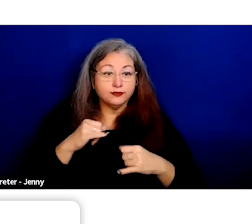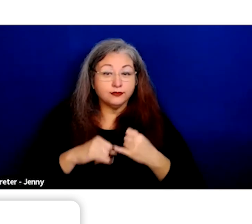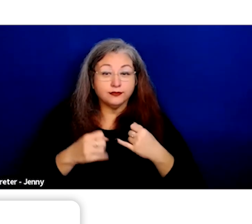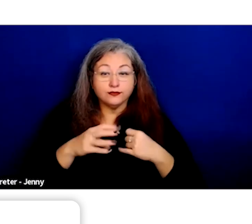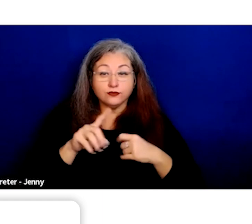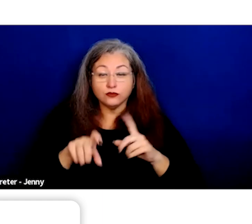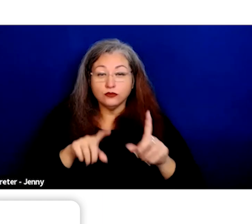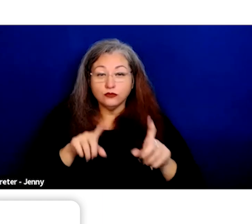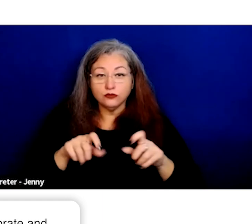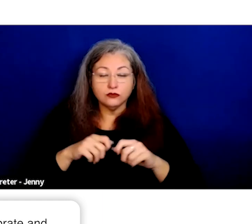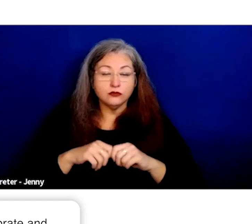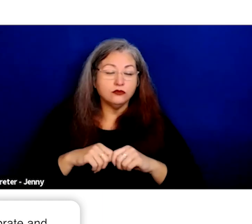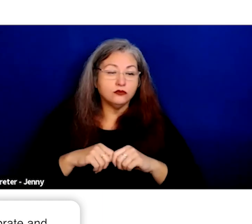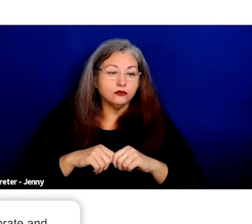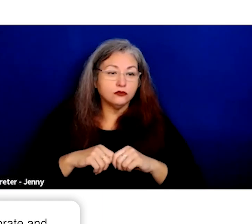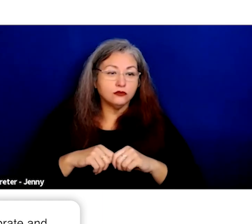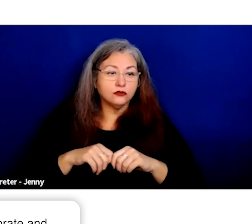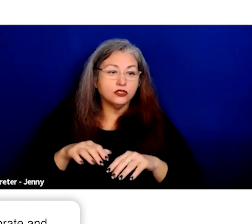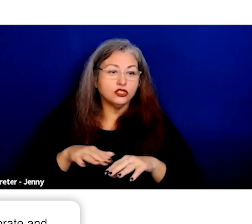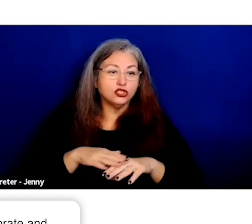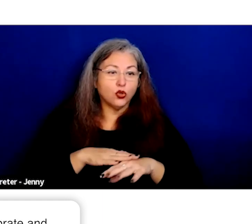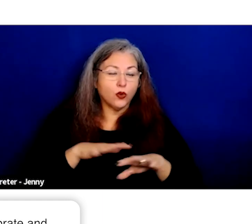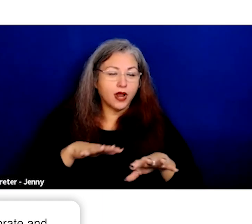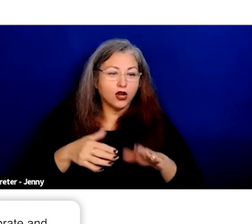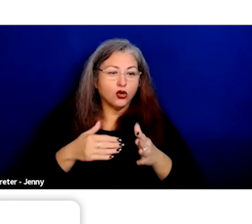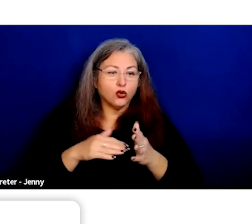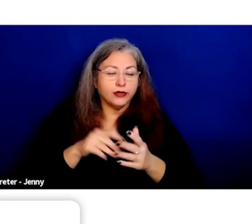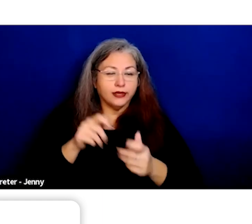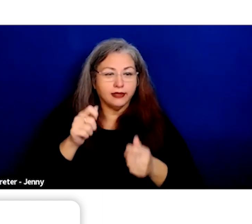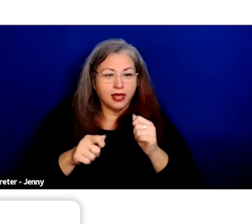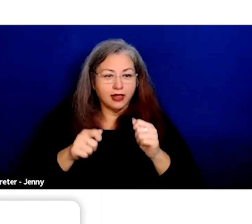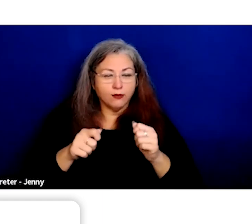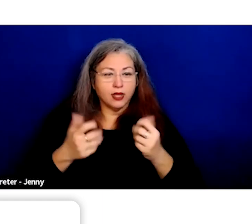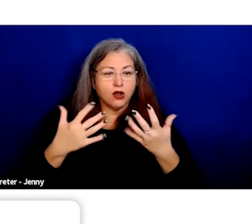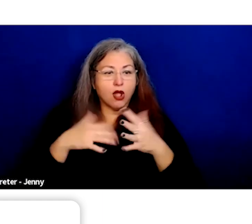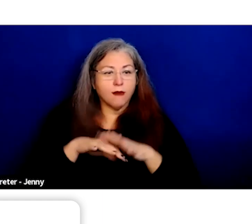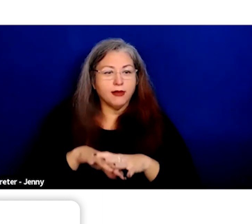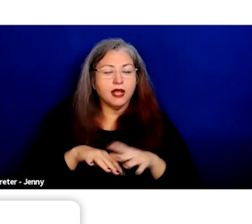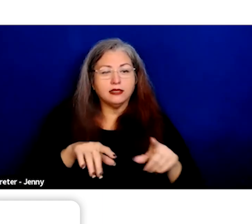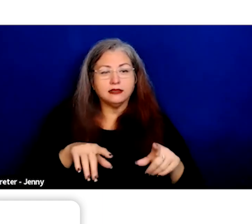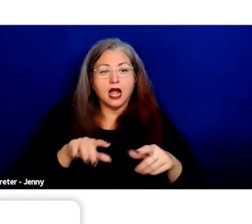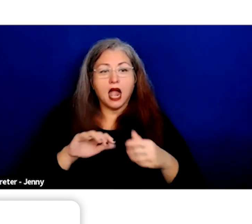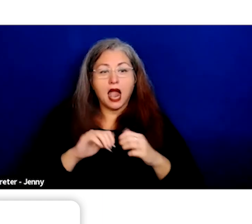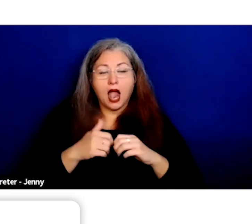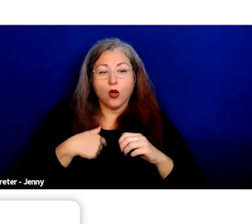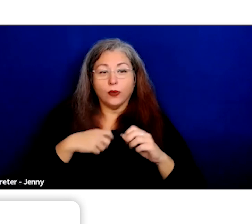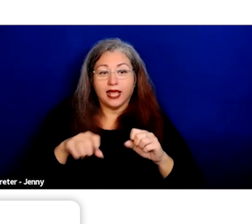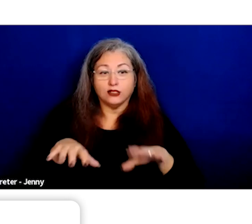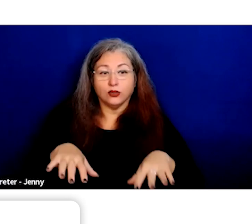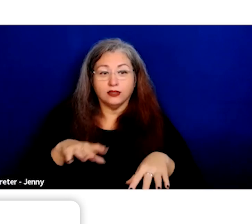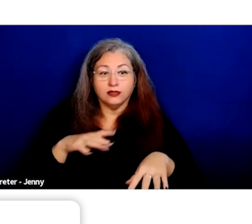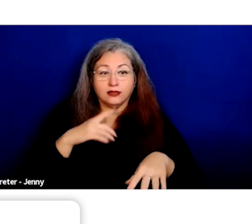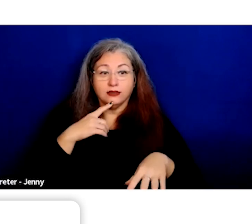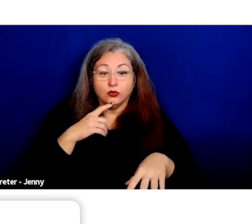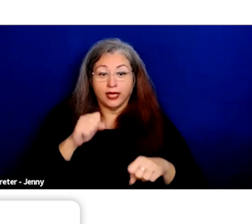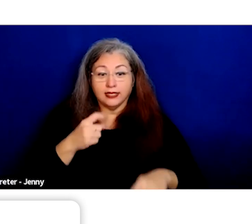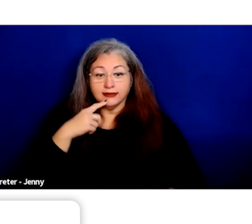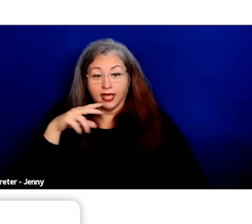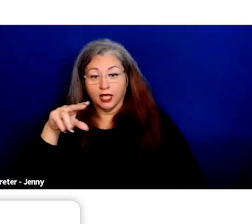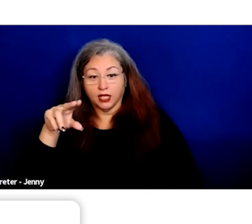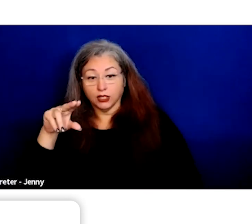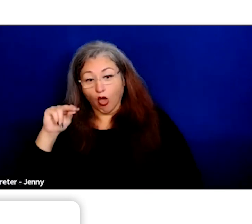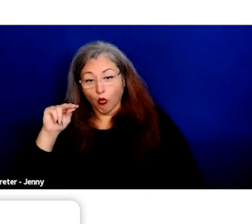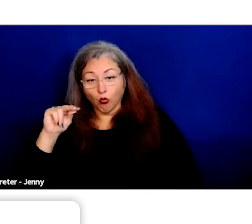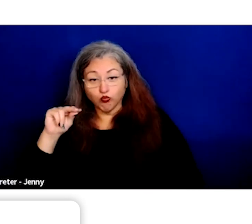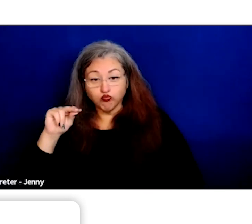questions. Slow down to recalibrate and harmonize. What are some ways in which we can slow down? Say fucking no.